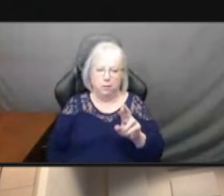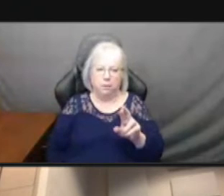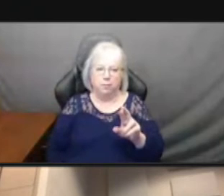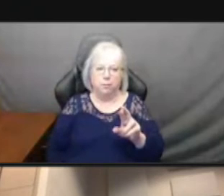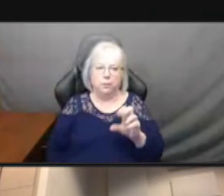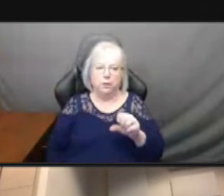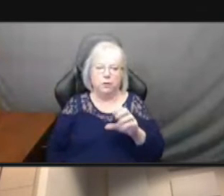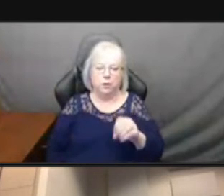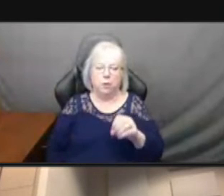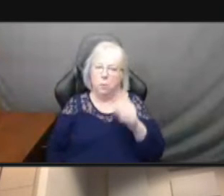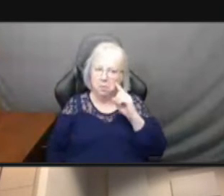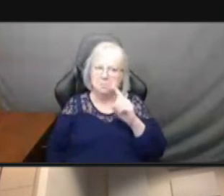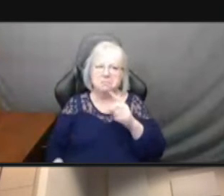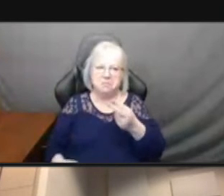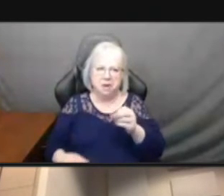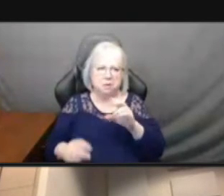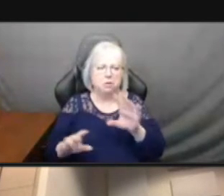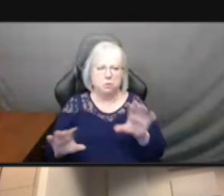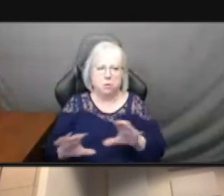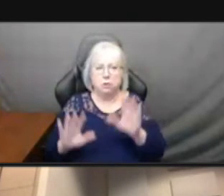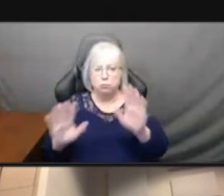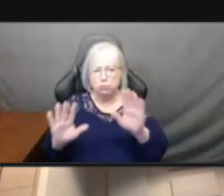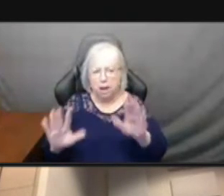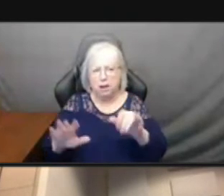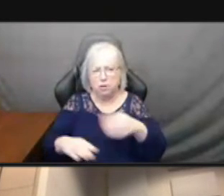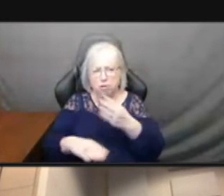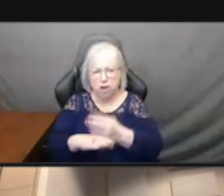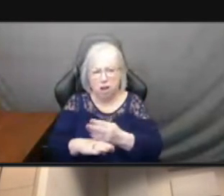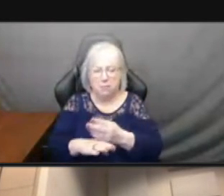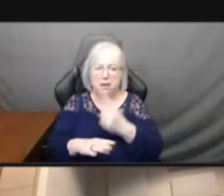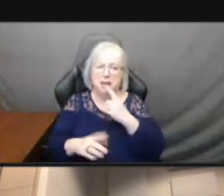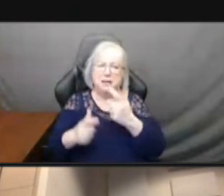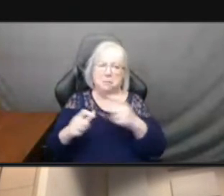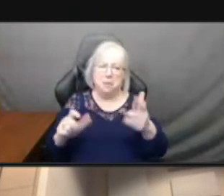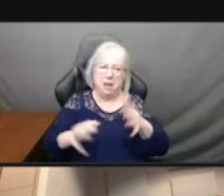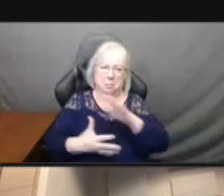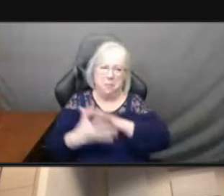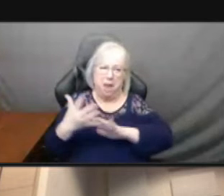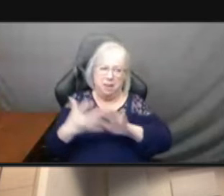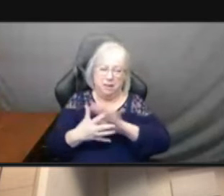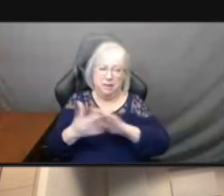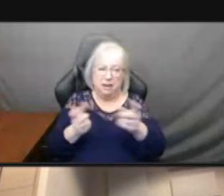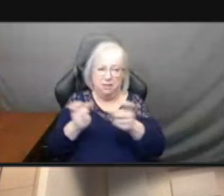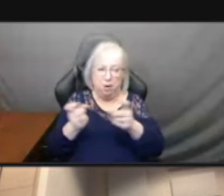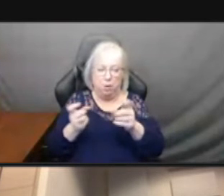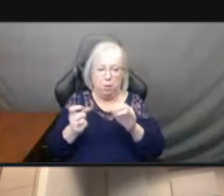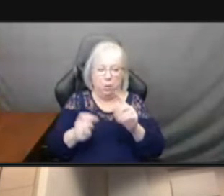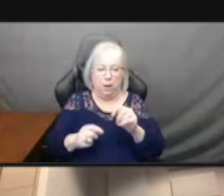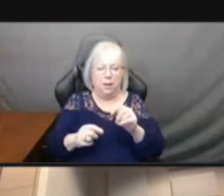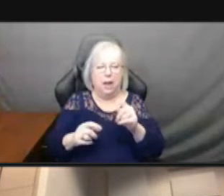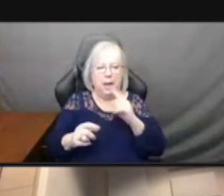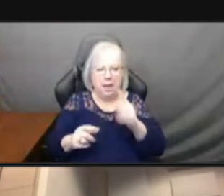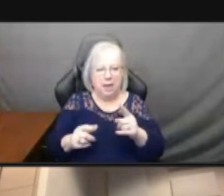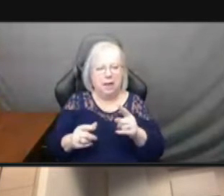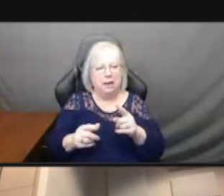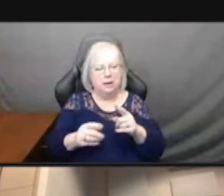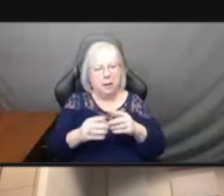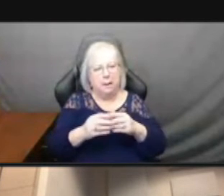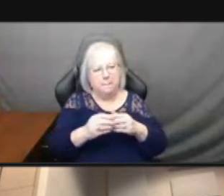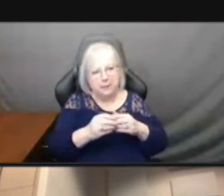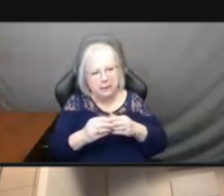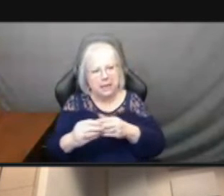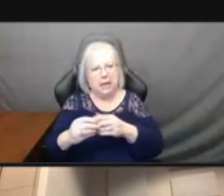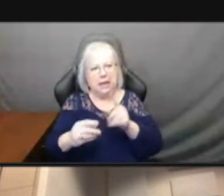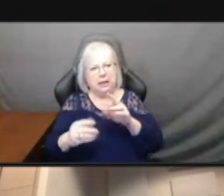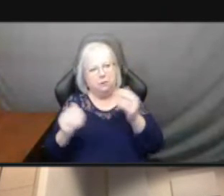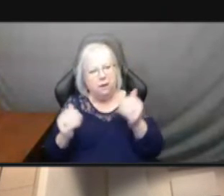we think he's doing a great job. He's got a big mess to deal with, and he is bringing Little Rock forward and not